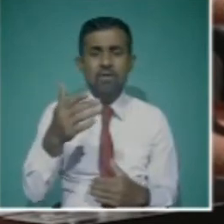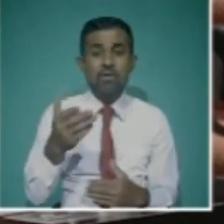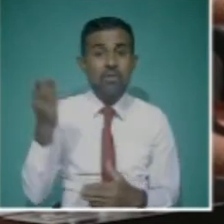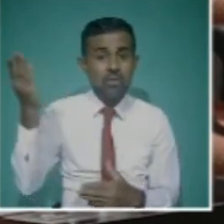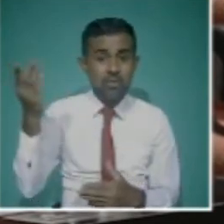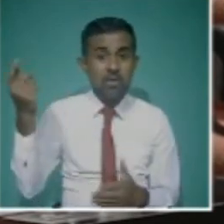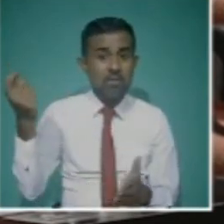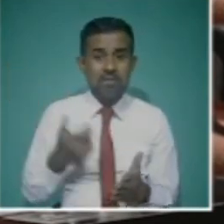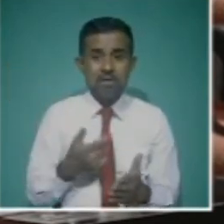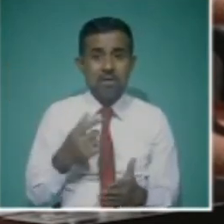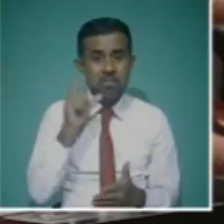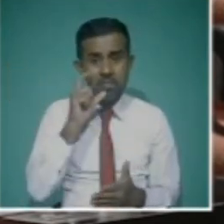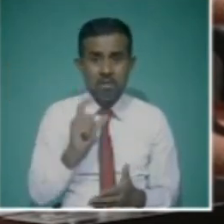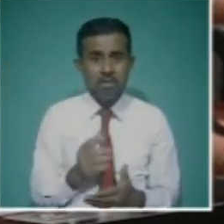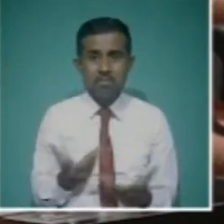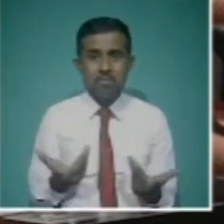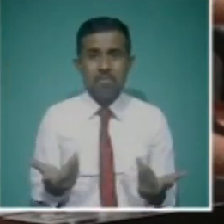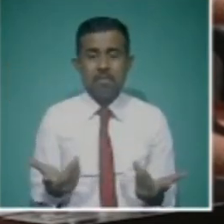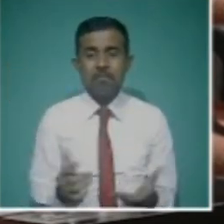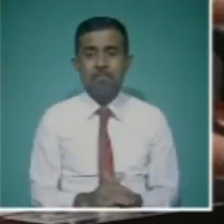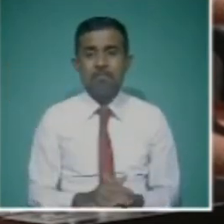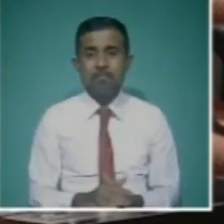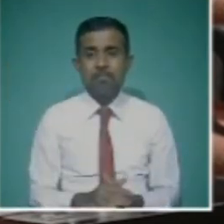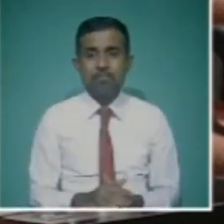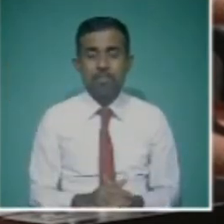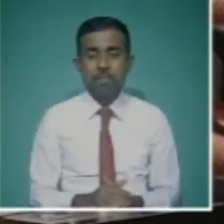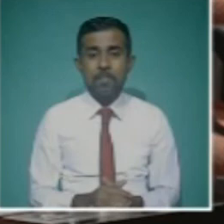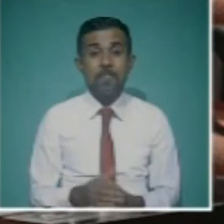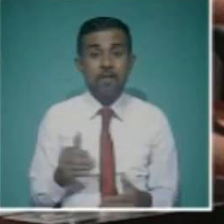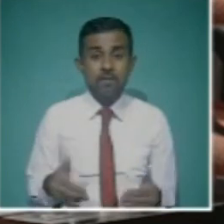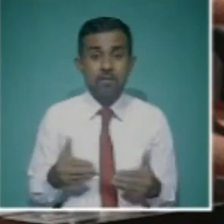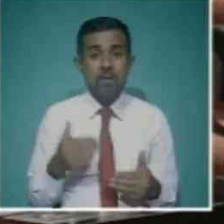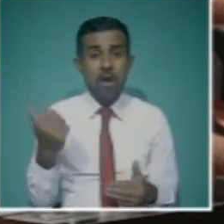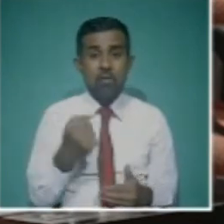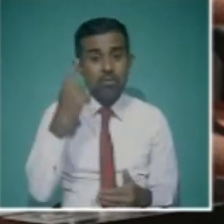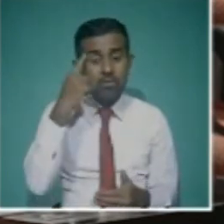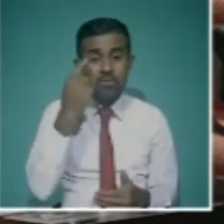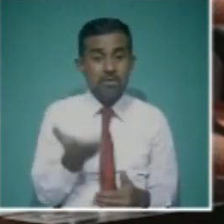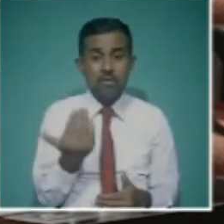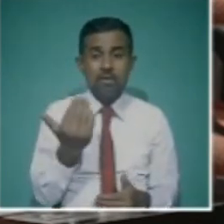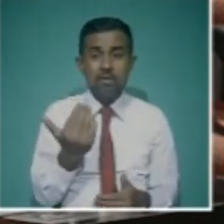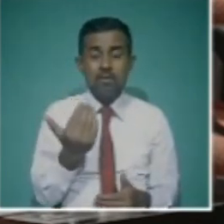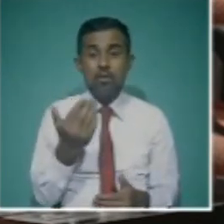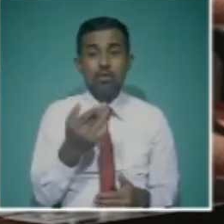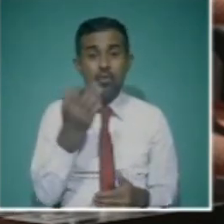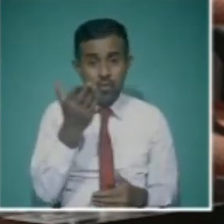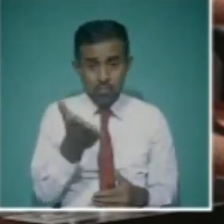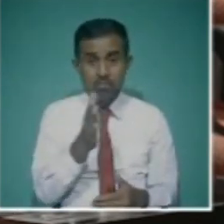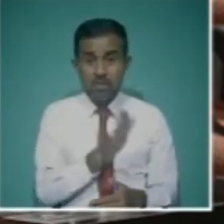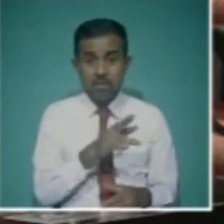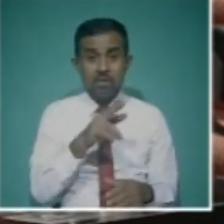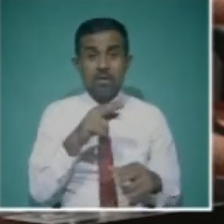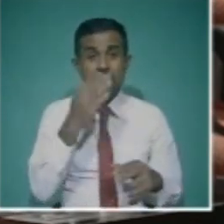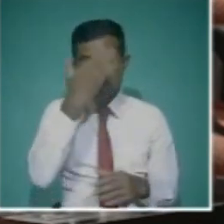No. If you don't at least now rethink, not only for your own people, but also for us,